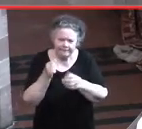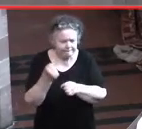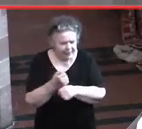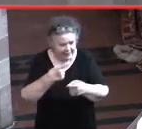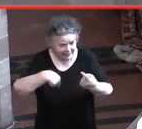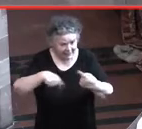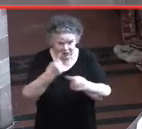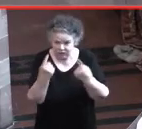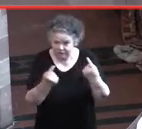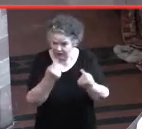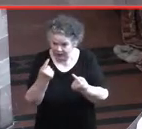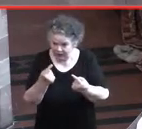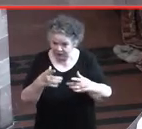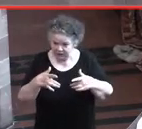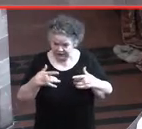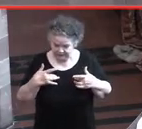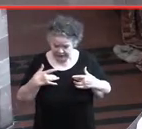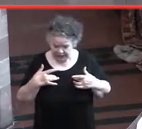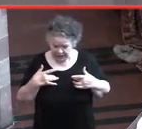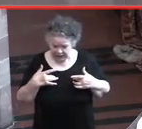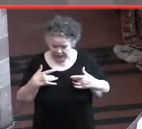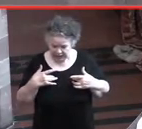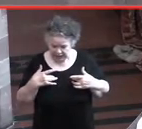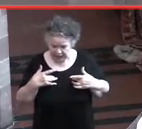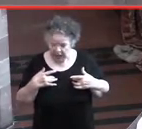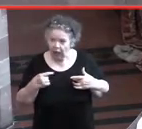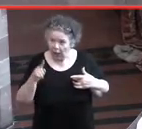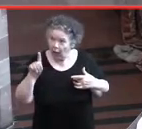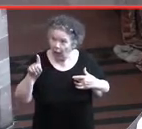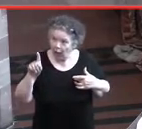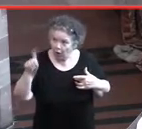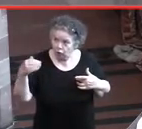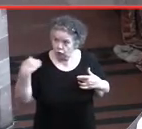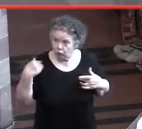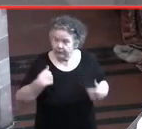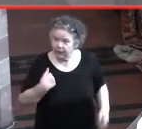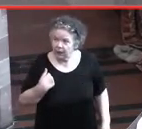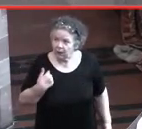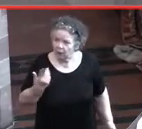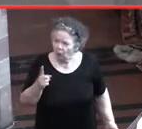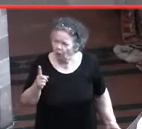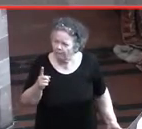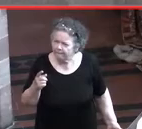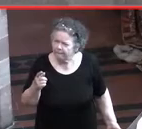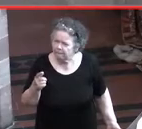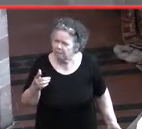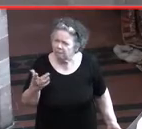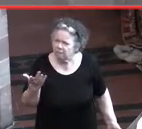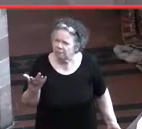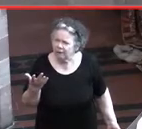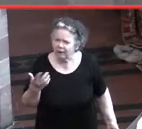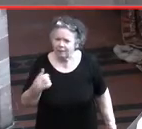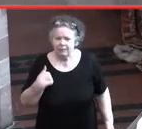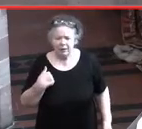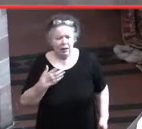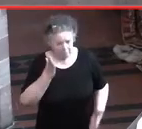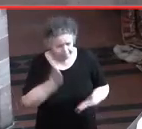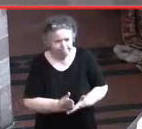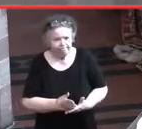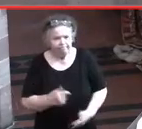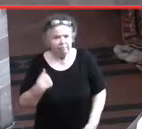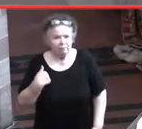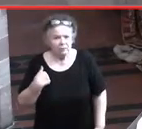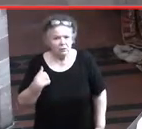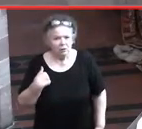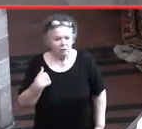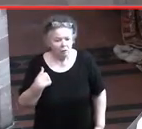us at any particular moment when we were called by God? What convinced us